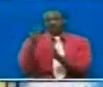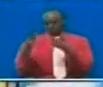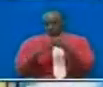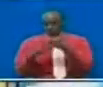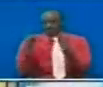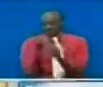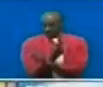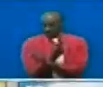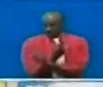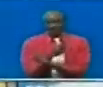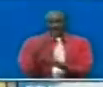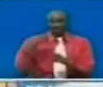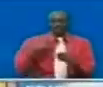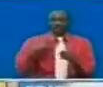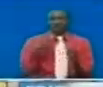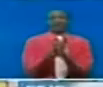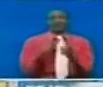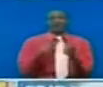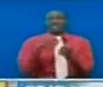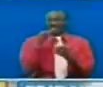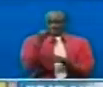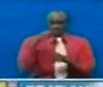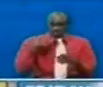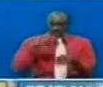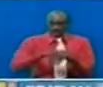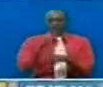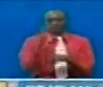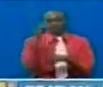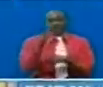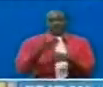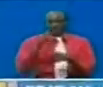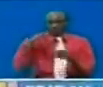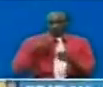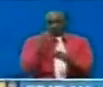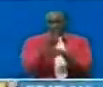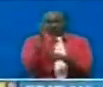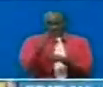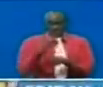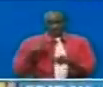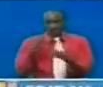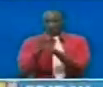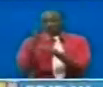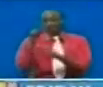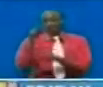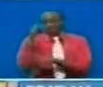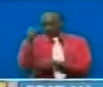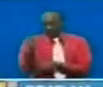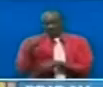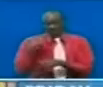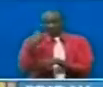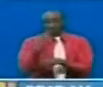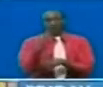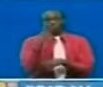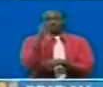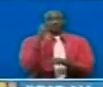the revised CBK prudential guidelines require banks to raise their Tier 2 capital from 12% to 14.5% by January